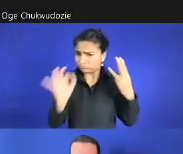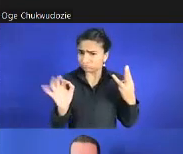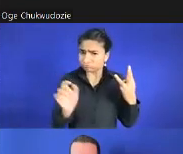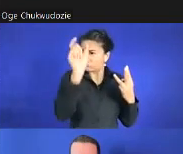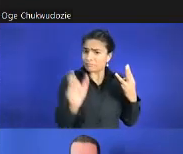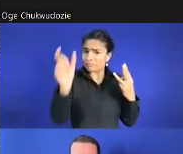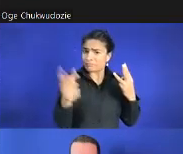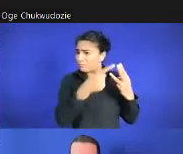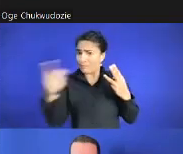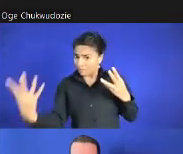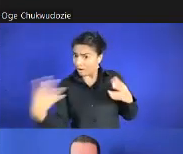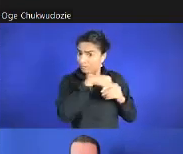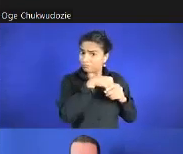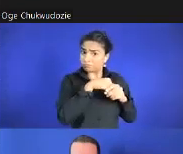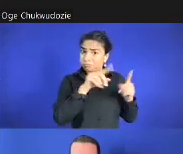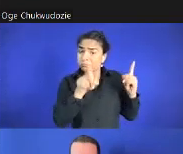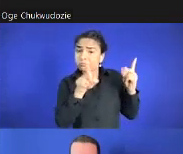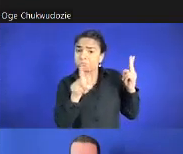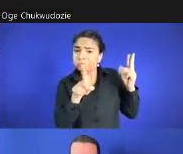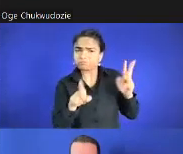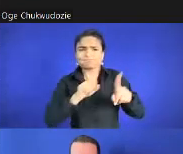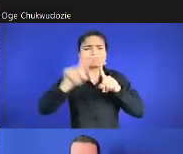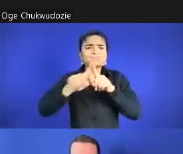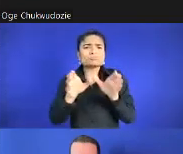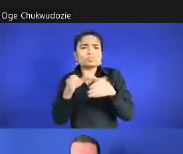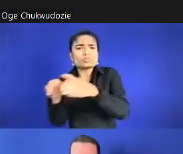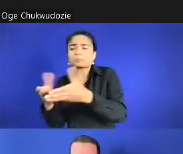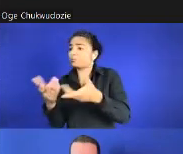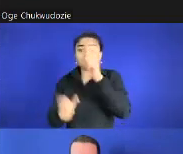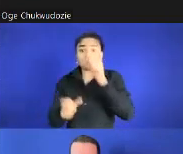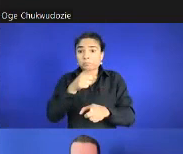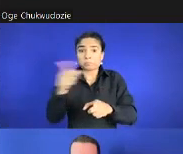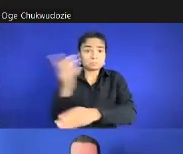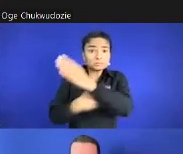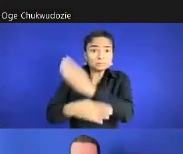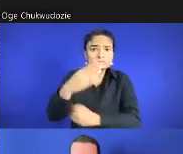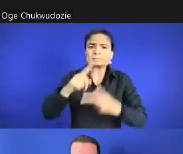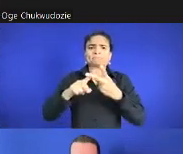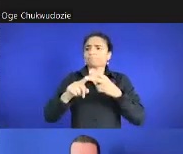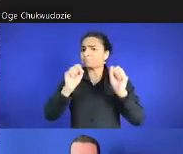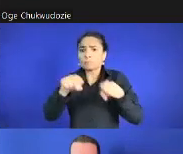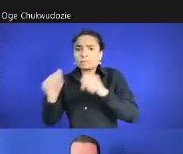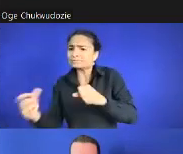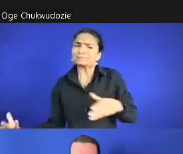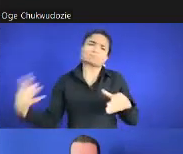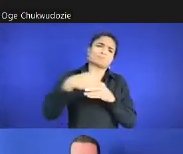Another challenge in maintaining a CFM is the issue of human and financial